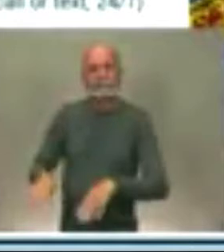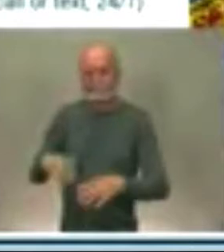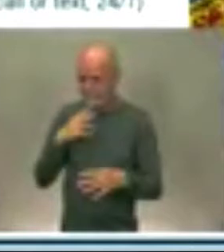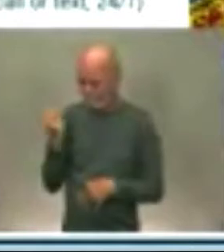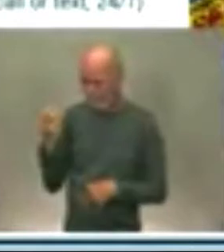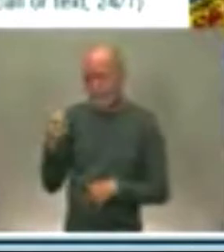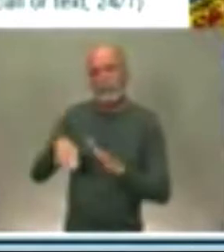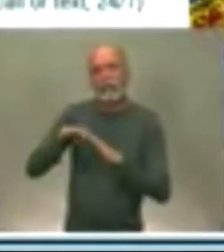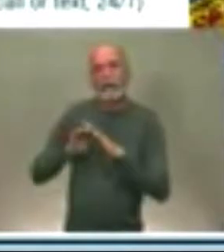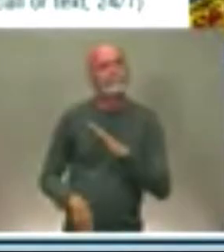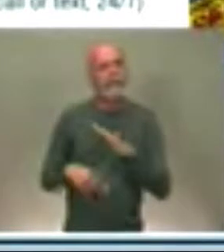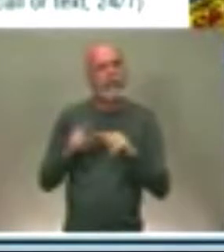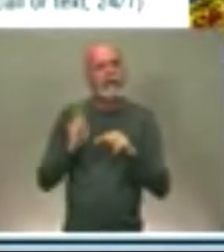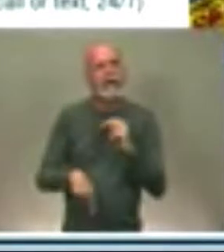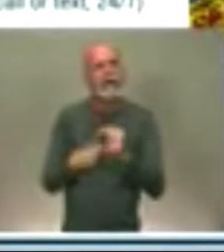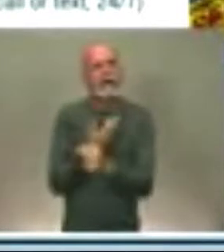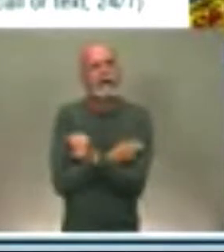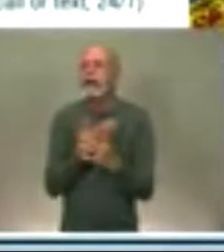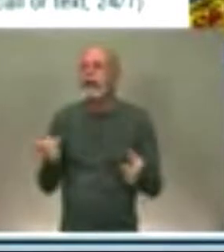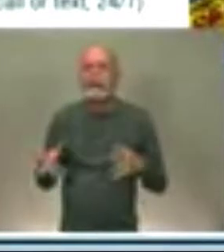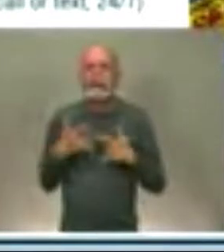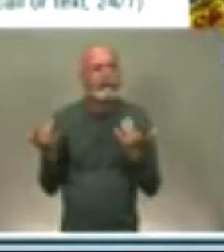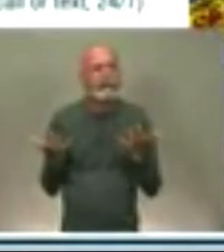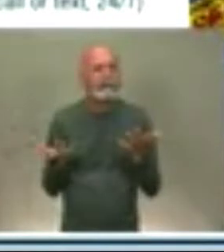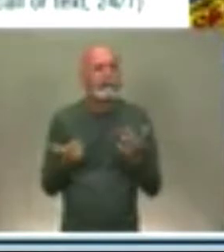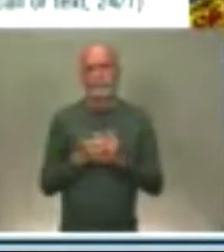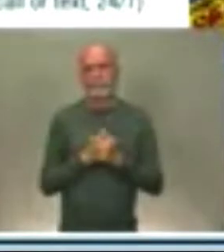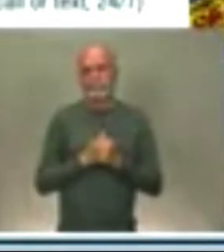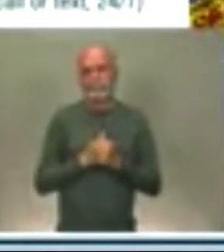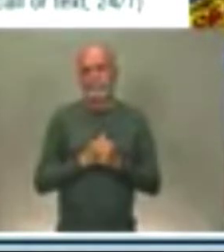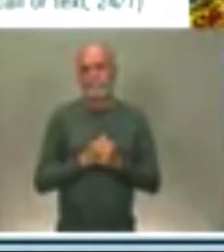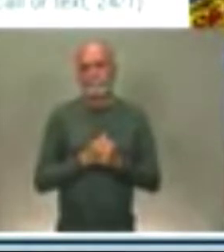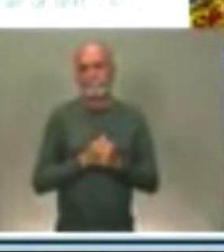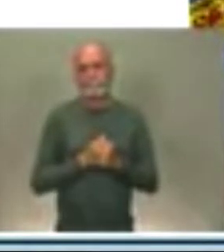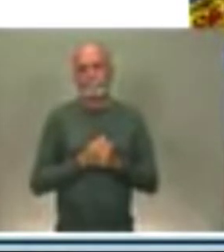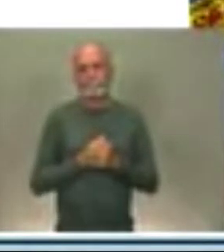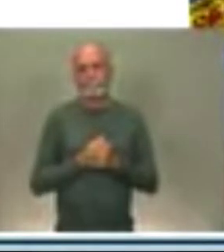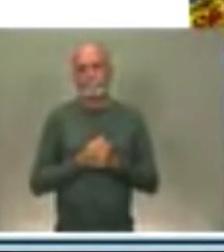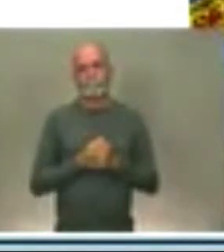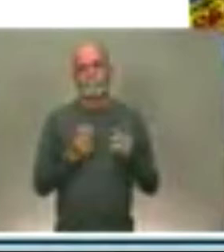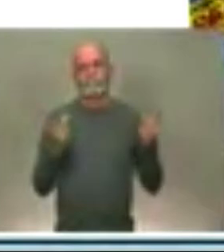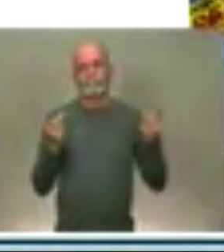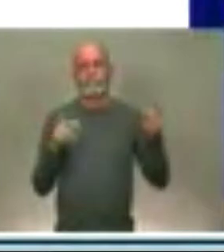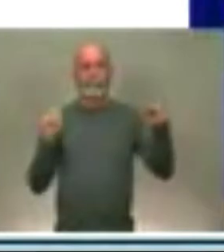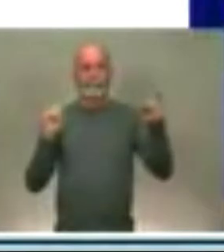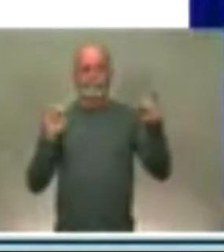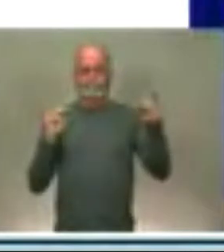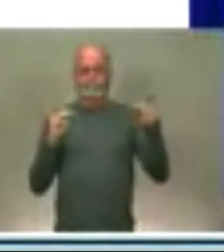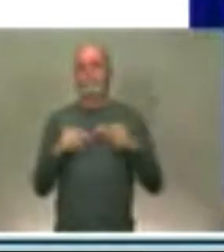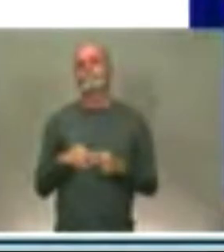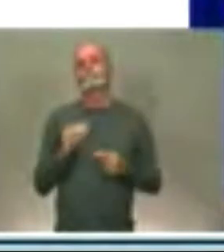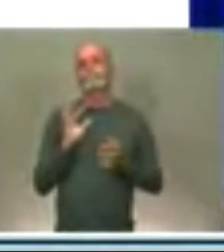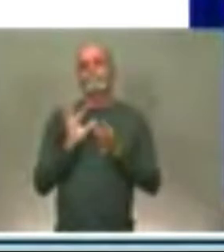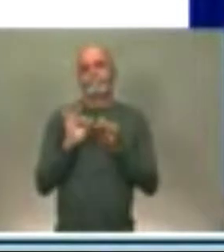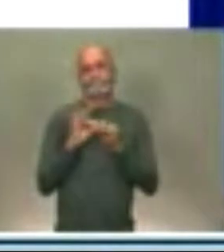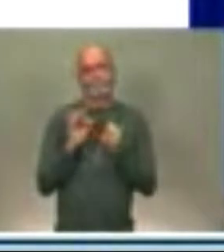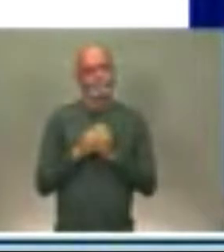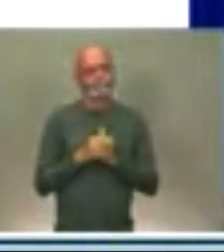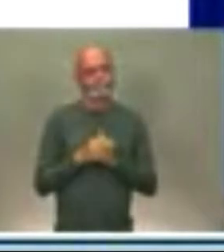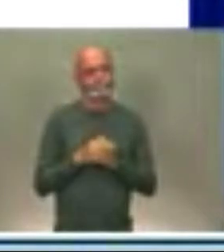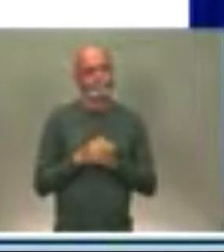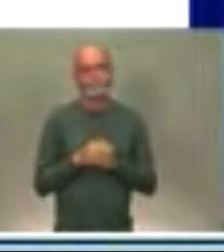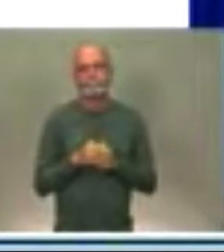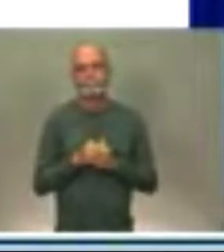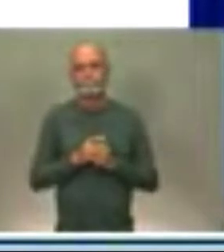vaccinated, what do you say to those concerns that are being brought forth by parents? Well, I say first off, I mean, at least until we get to